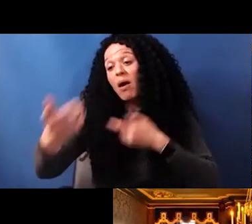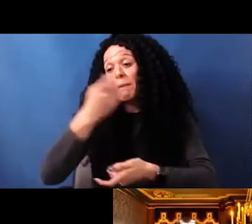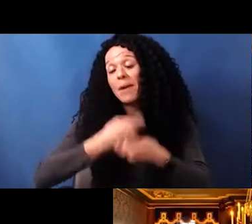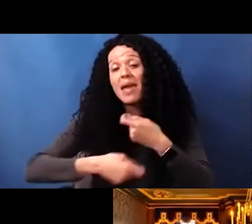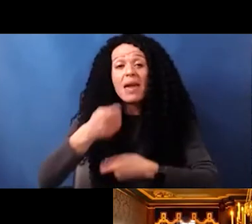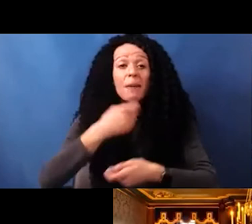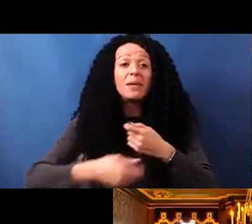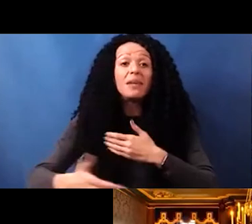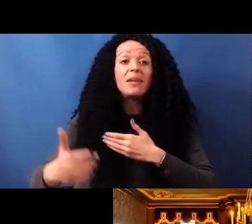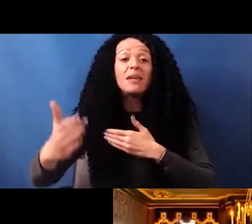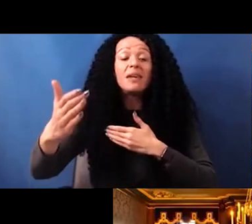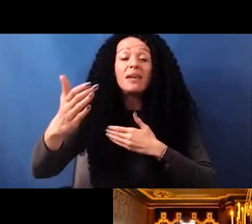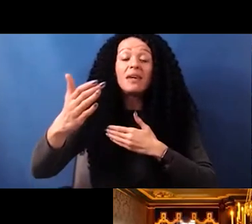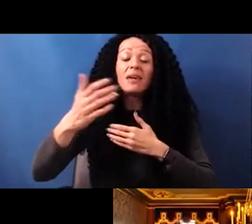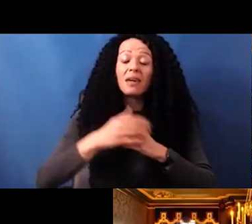long may be